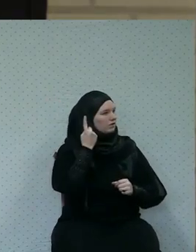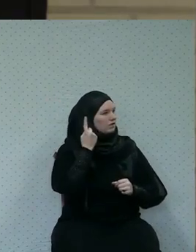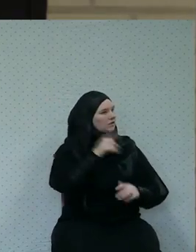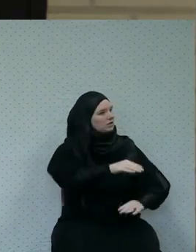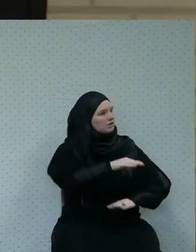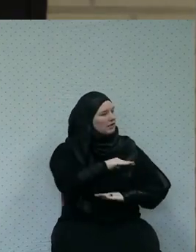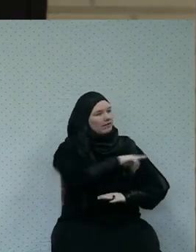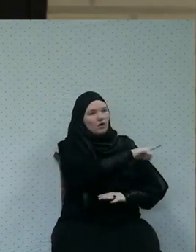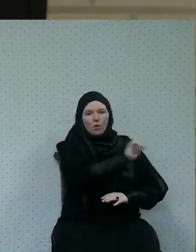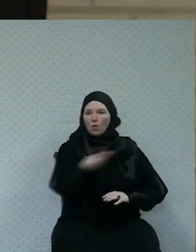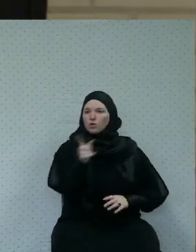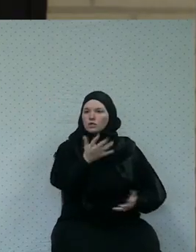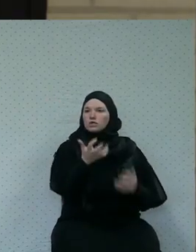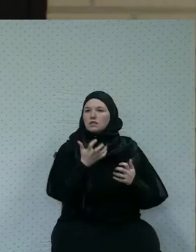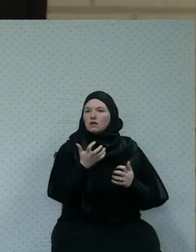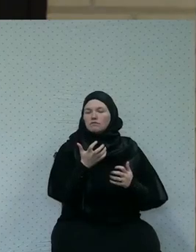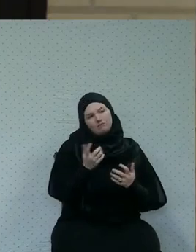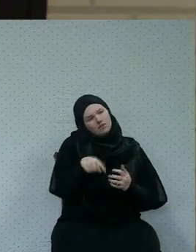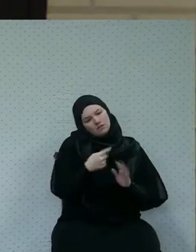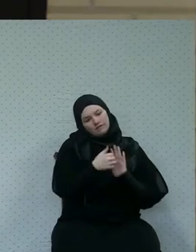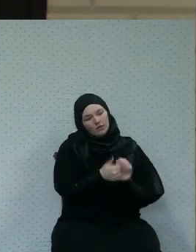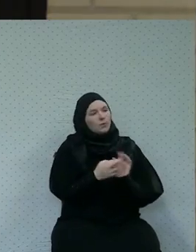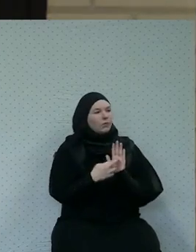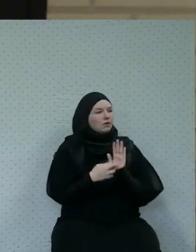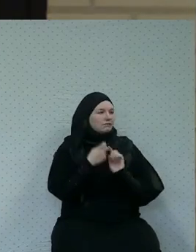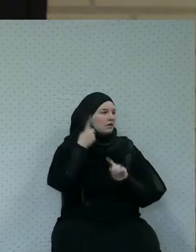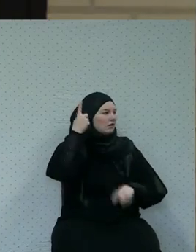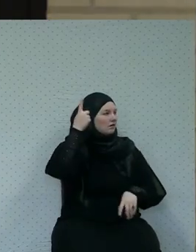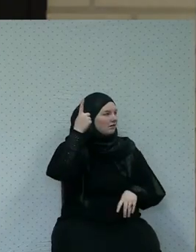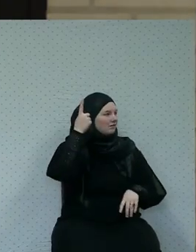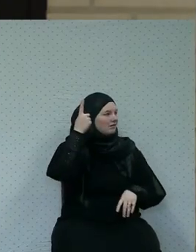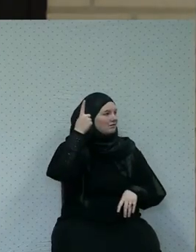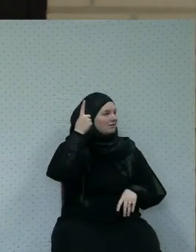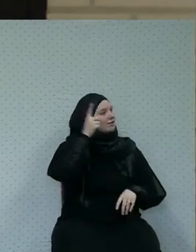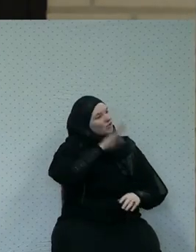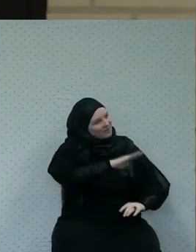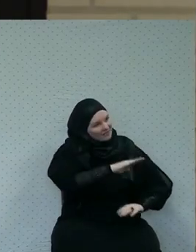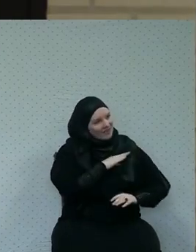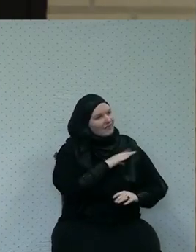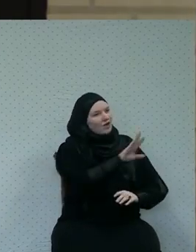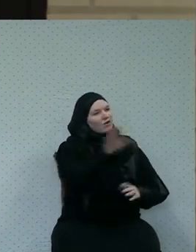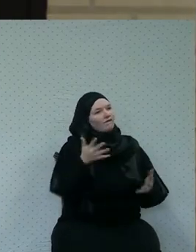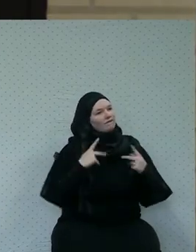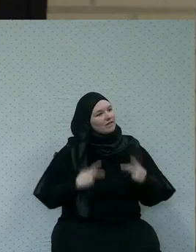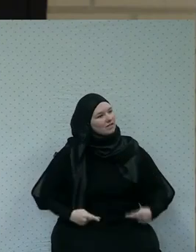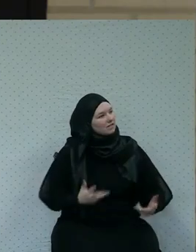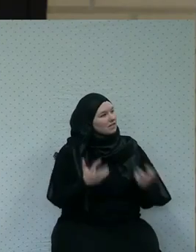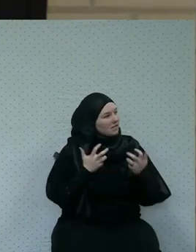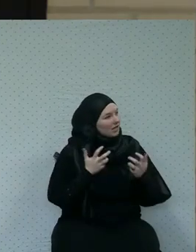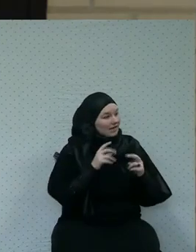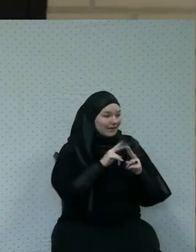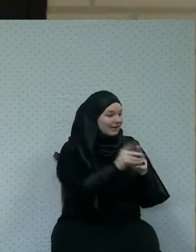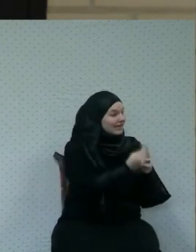your desires, just follow the rules of Allah subhanahu wa ta'ala. You can satisfy your physical desires by